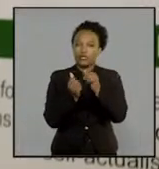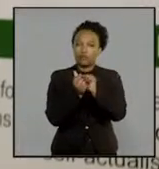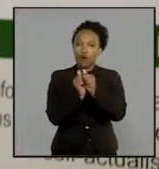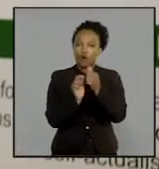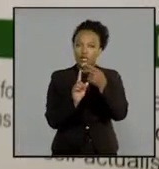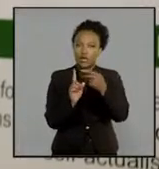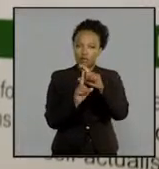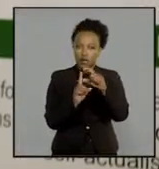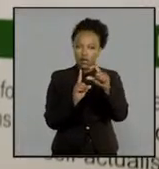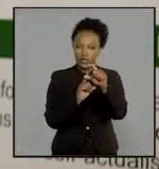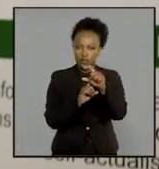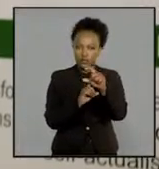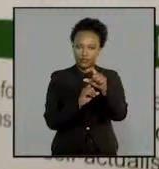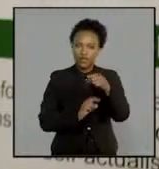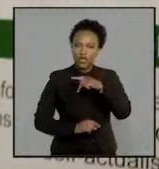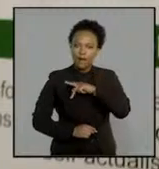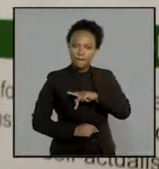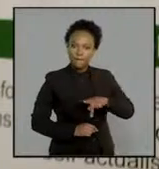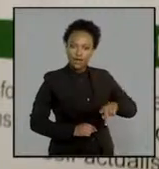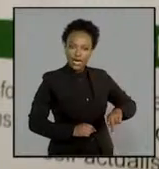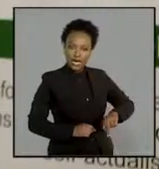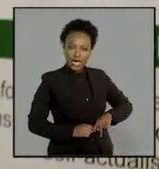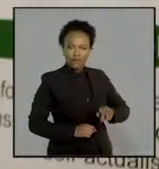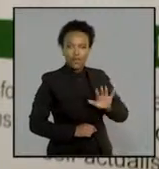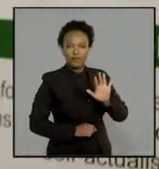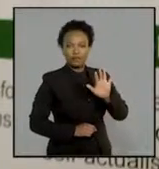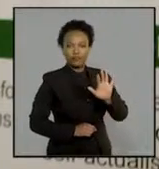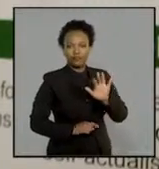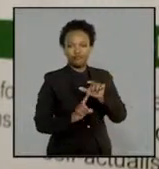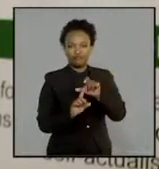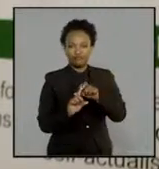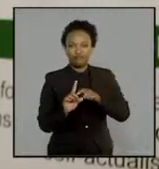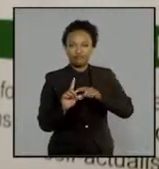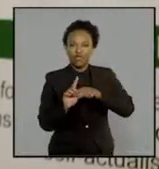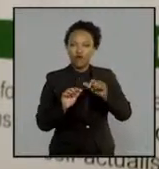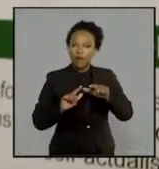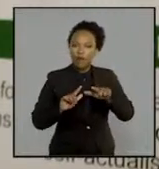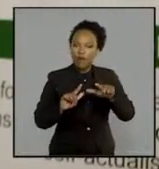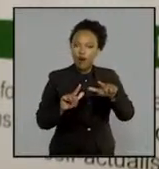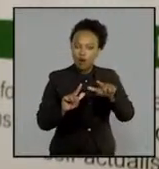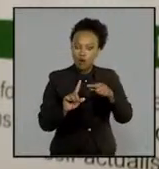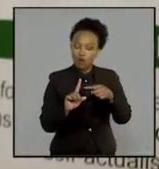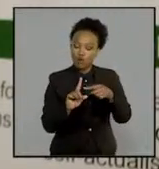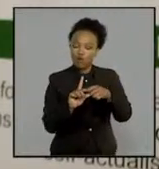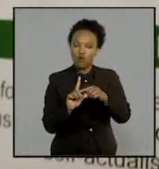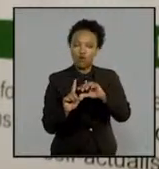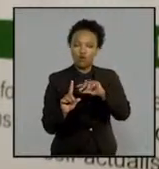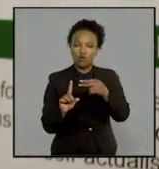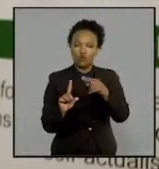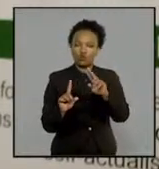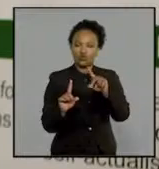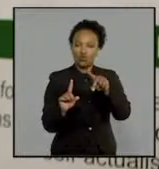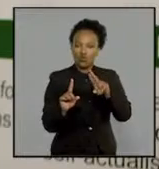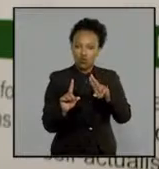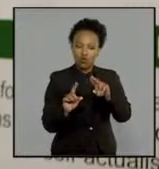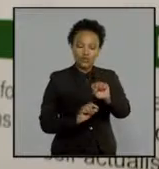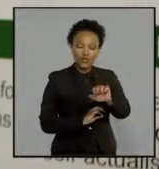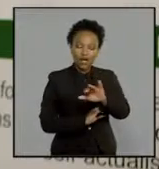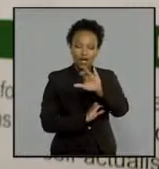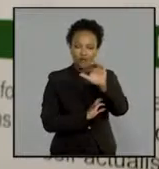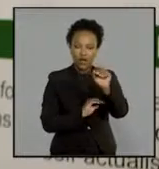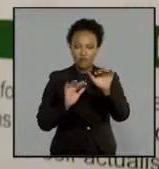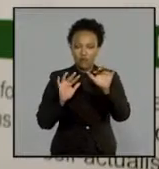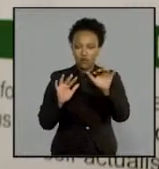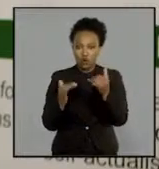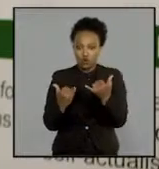and Culture, Honorable Mr. Stanley Chupu Matabata, Premier of the Limpopo Province, fellow